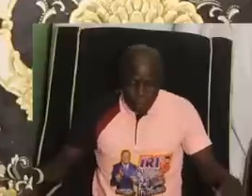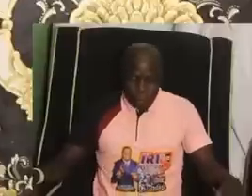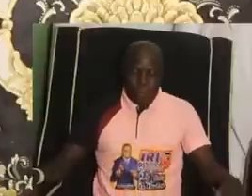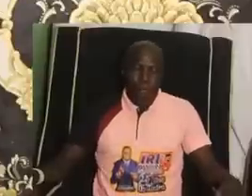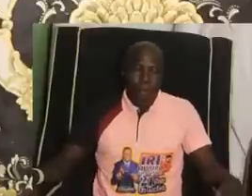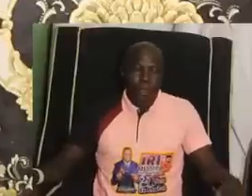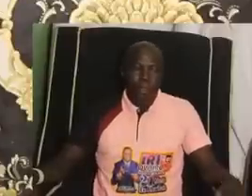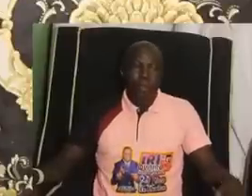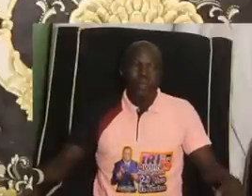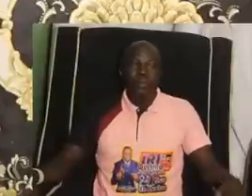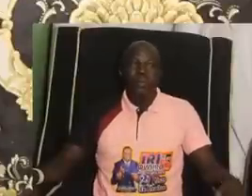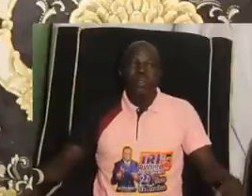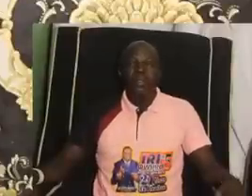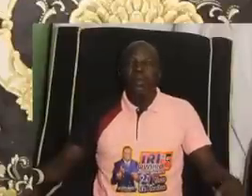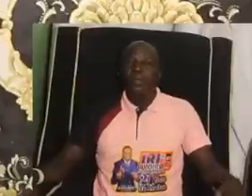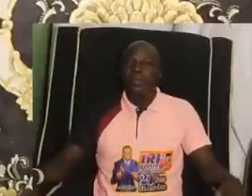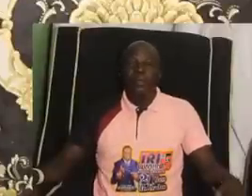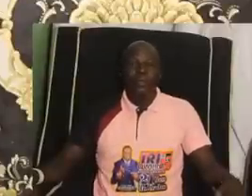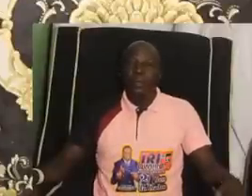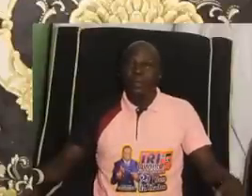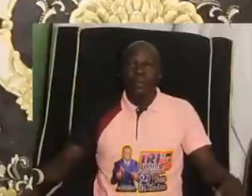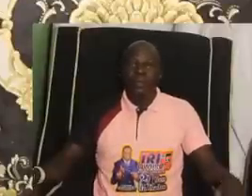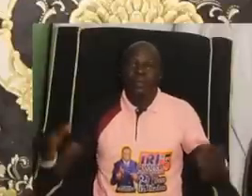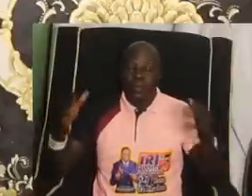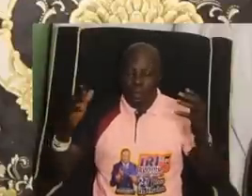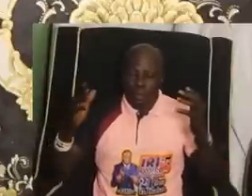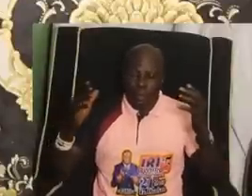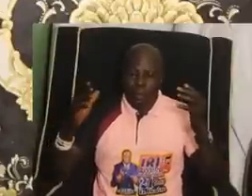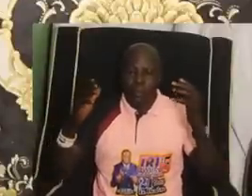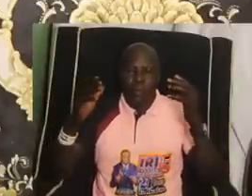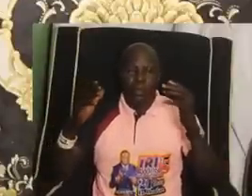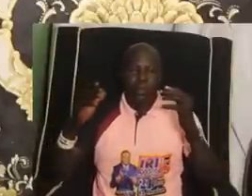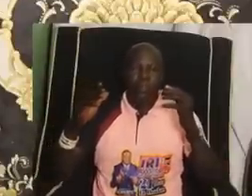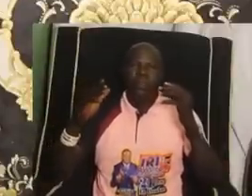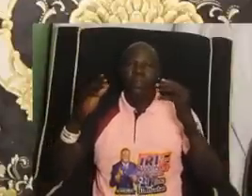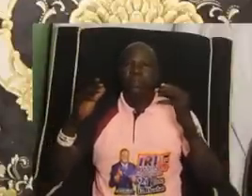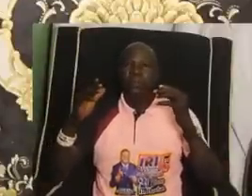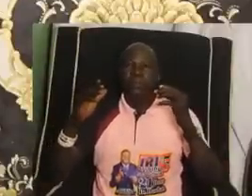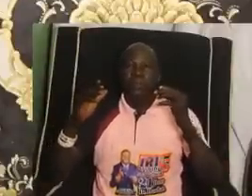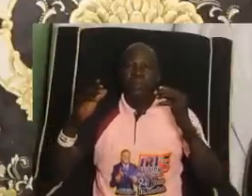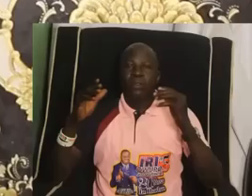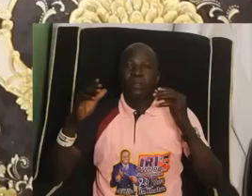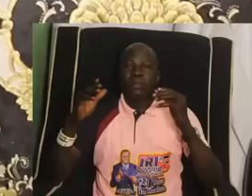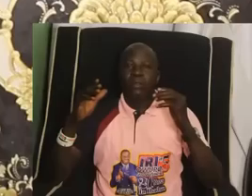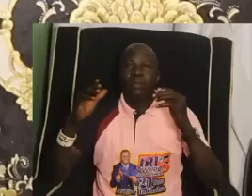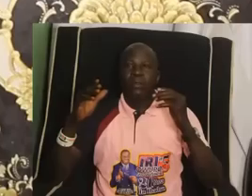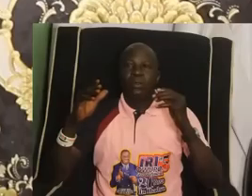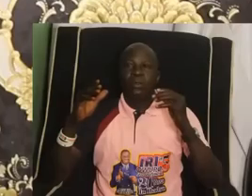omi gba ti gba la ile niyan oba mi ti gba lojo ti aye kon ni ye me mo